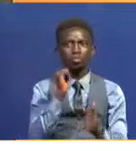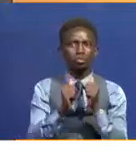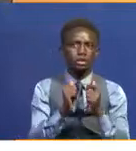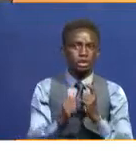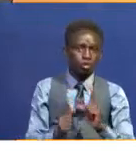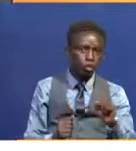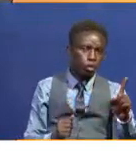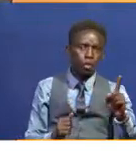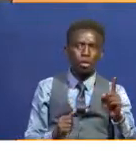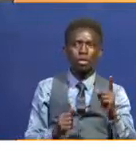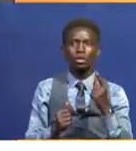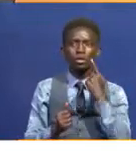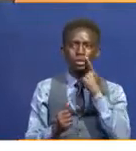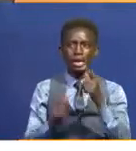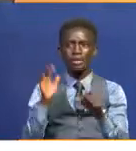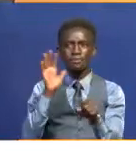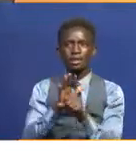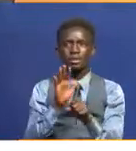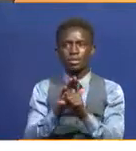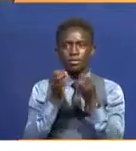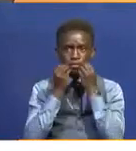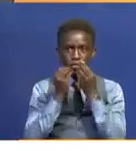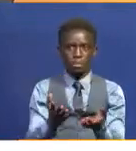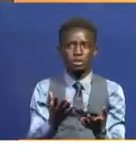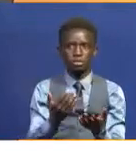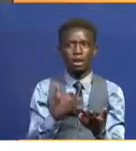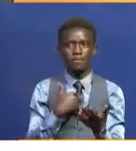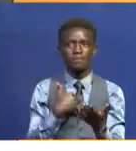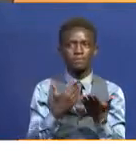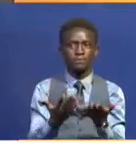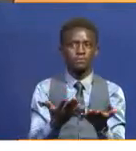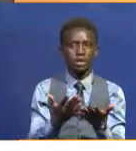information that is provided to the regulator that should be able to,